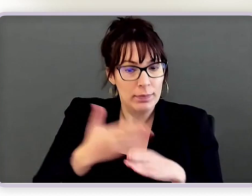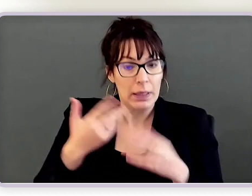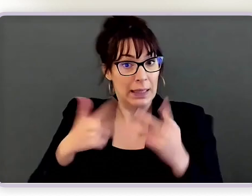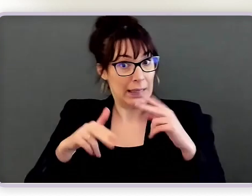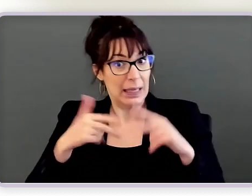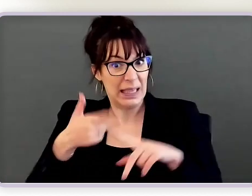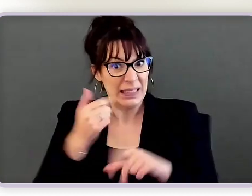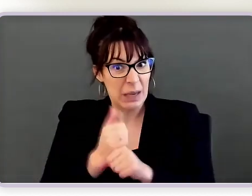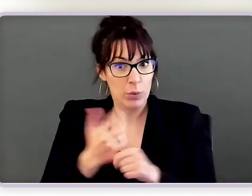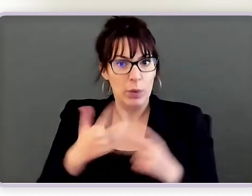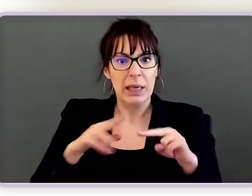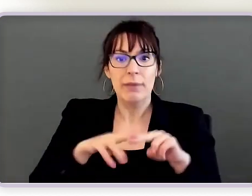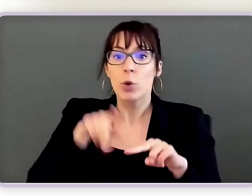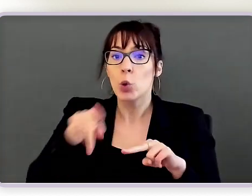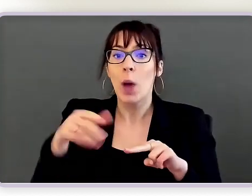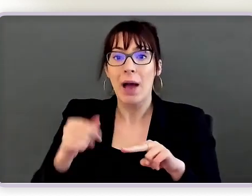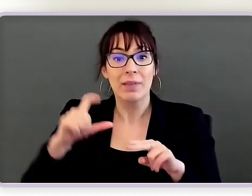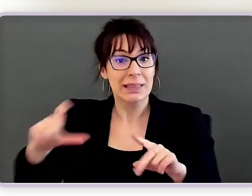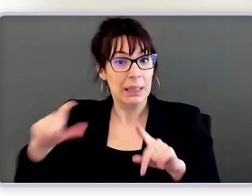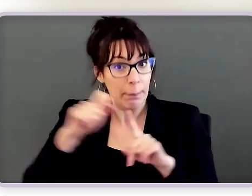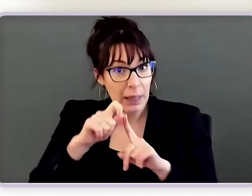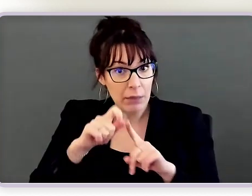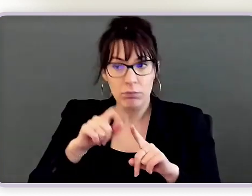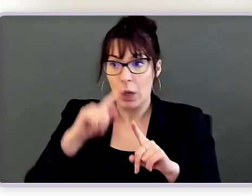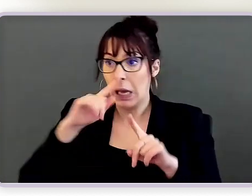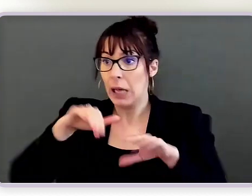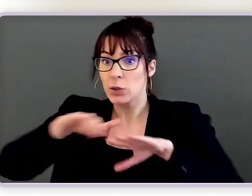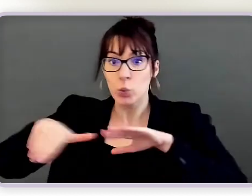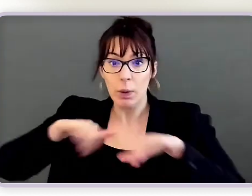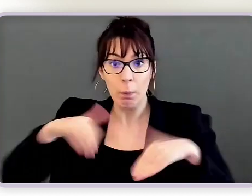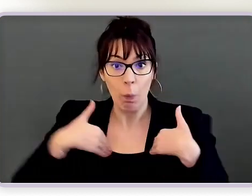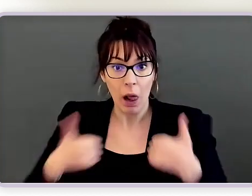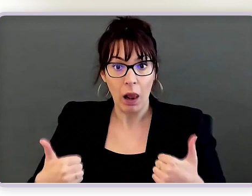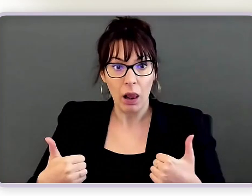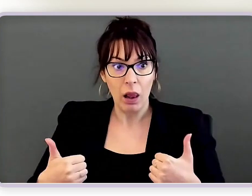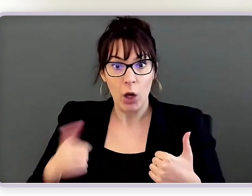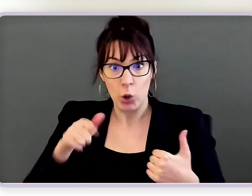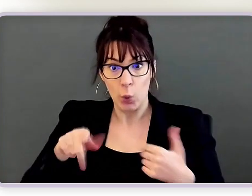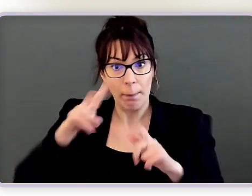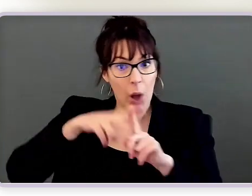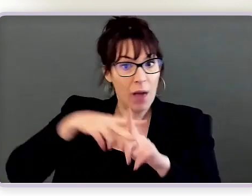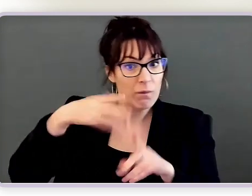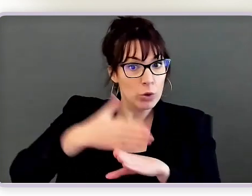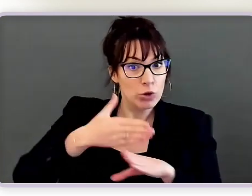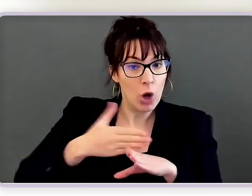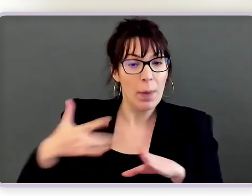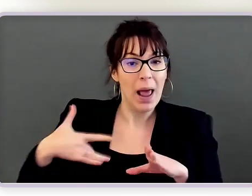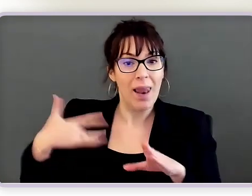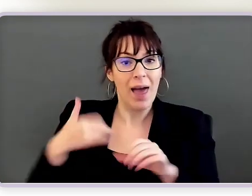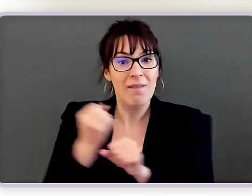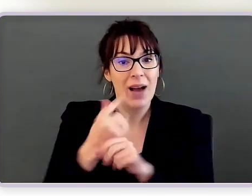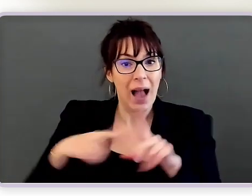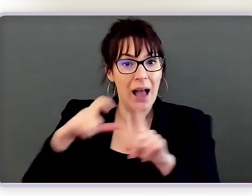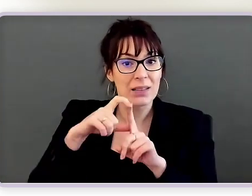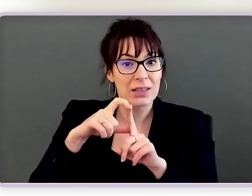palsy and you can't swim very well. There's probably not going to be any exceptions for